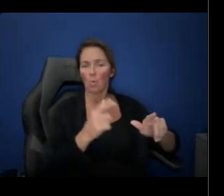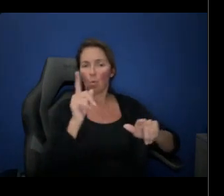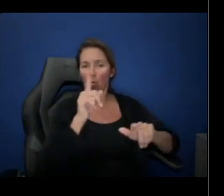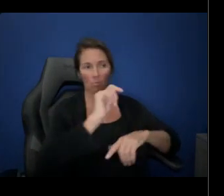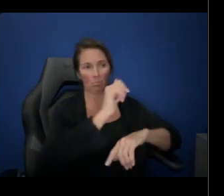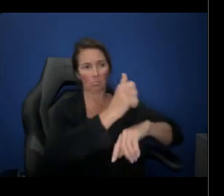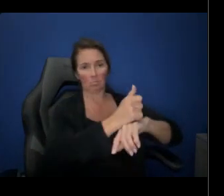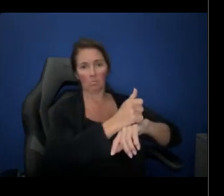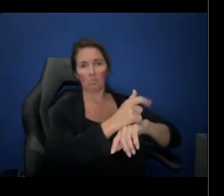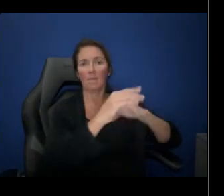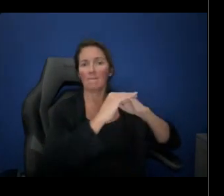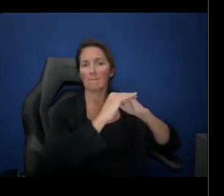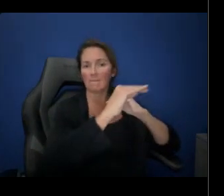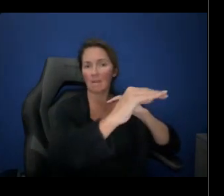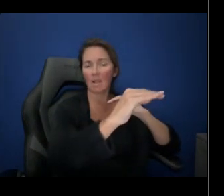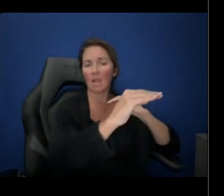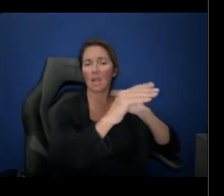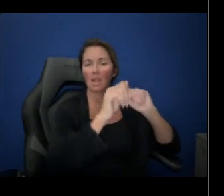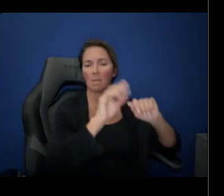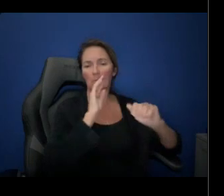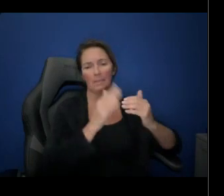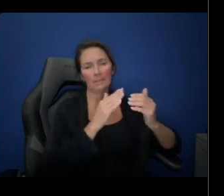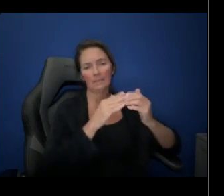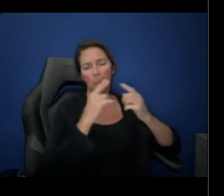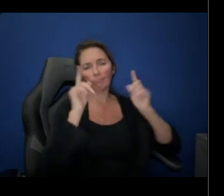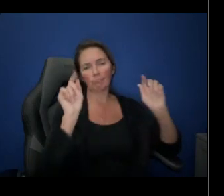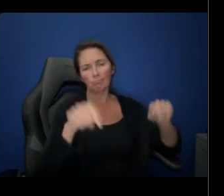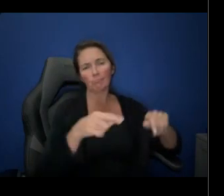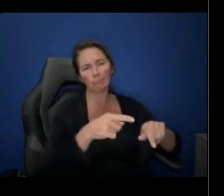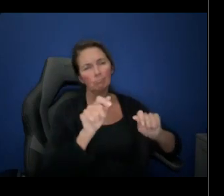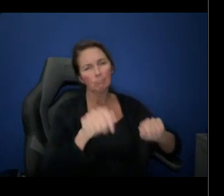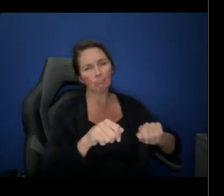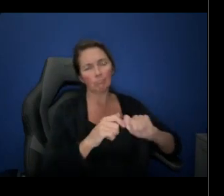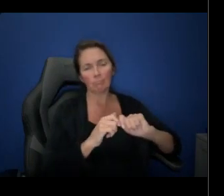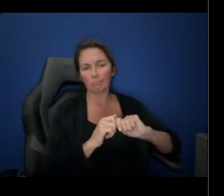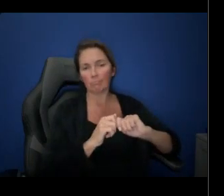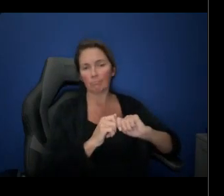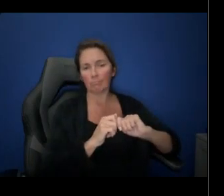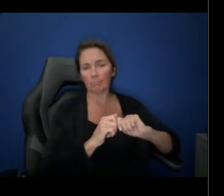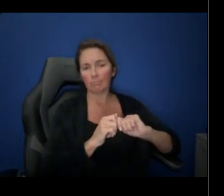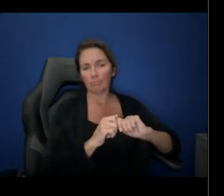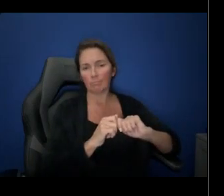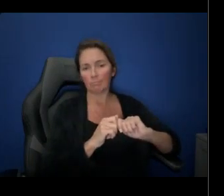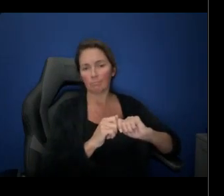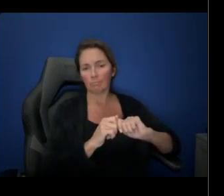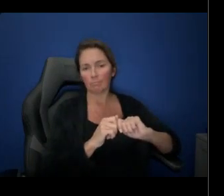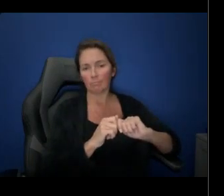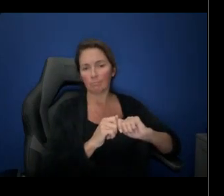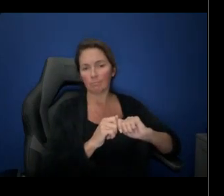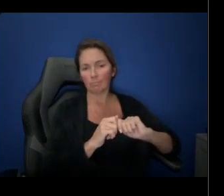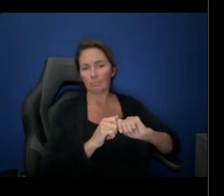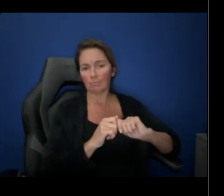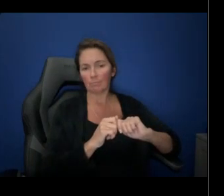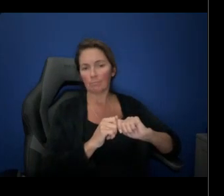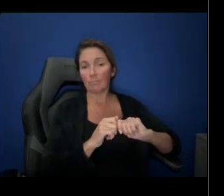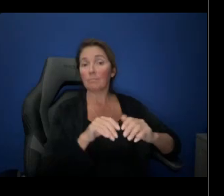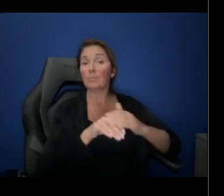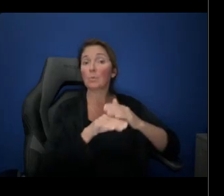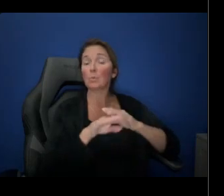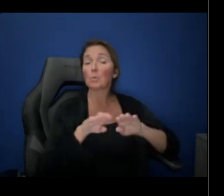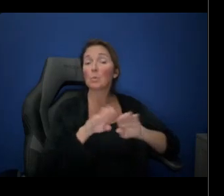relatively flat, and this can be easily achieved. Accessible